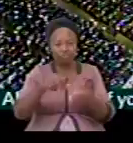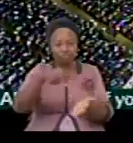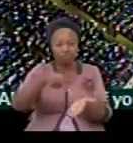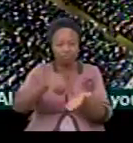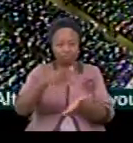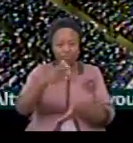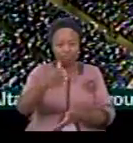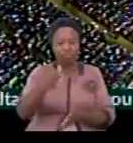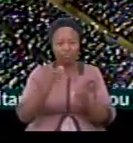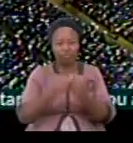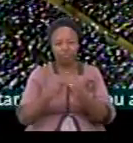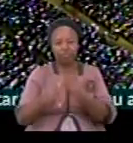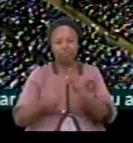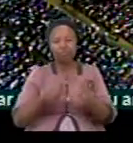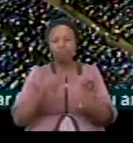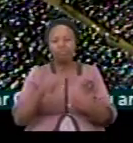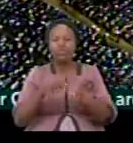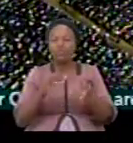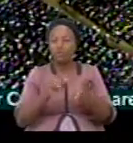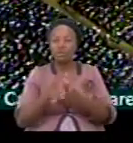to them during the prayers